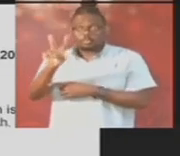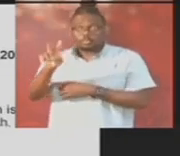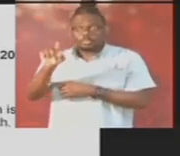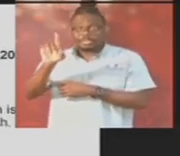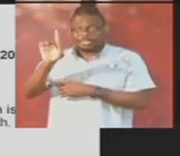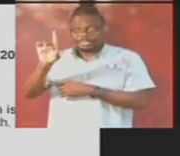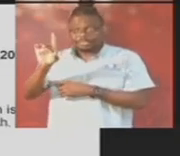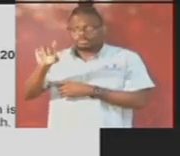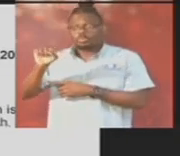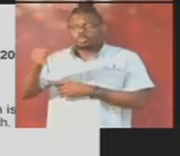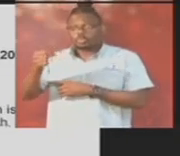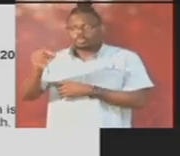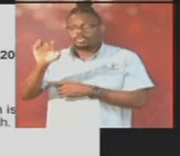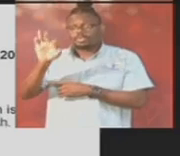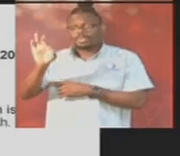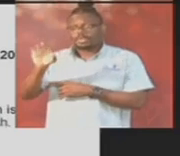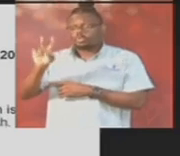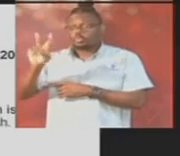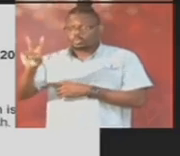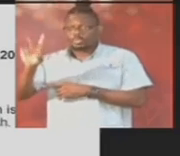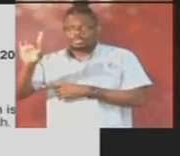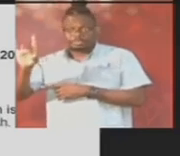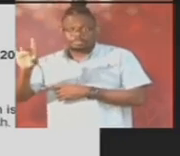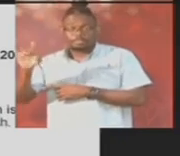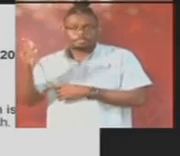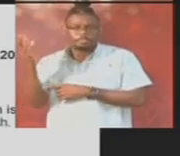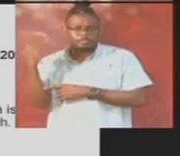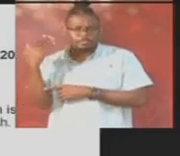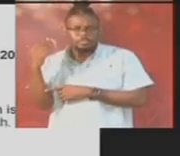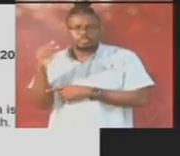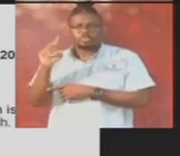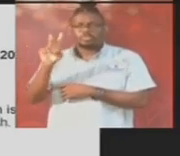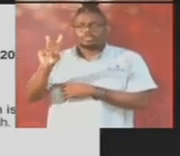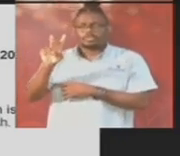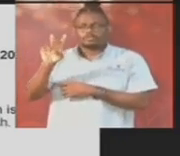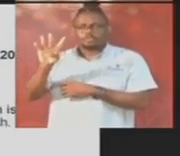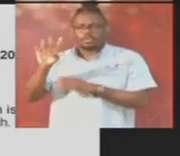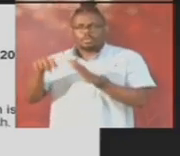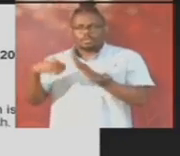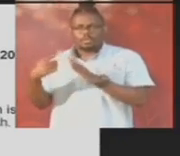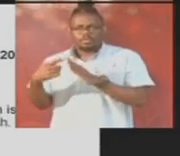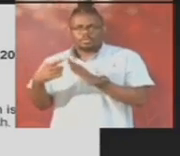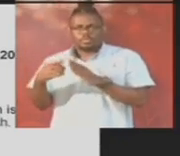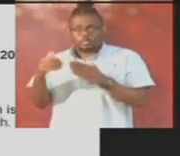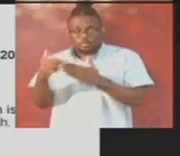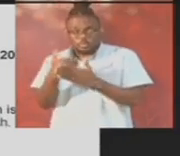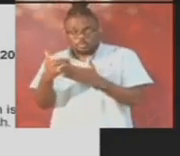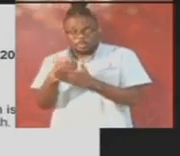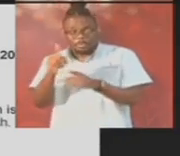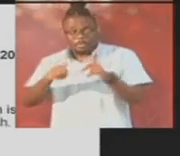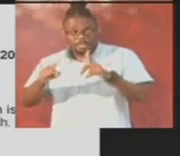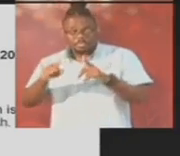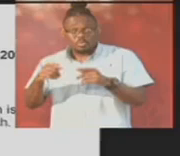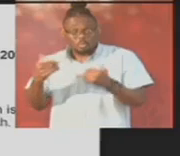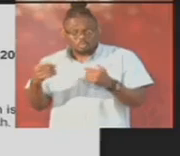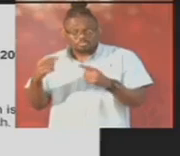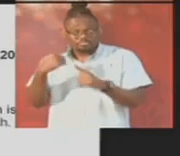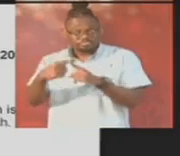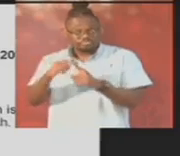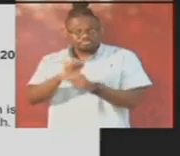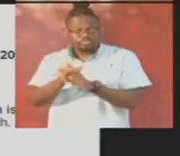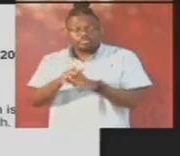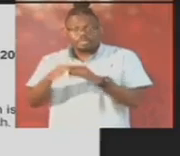128,988. Over the last 24-hour period, there was 151 new positives returned, giving us a grand total